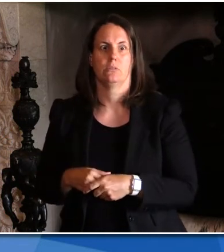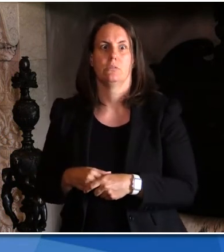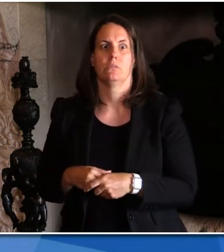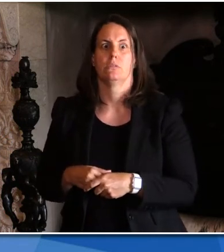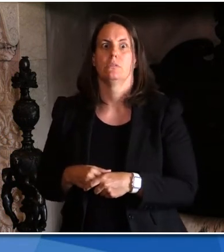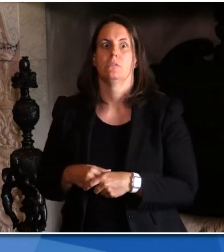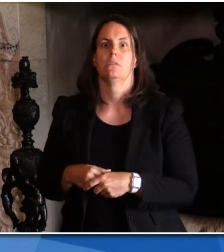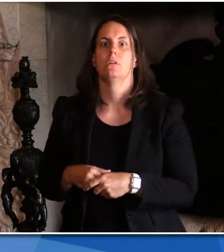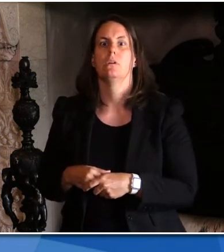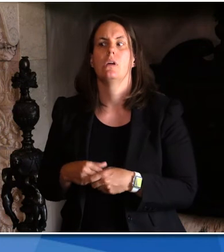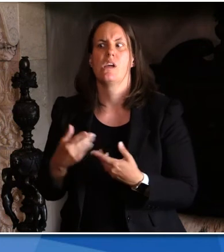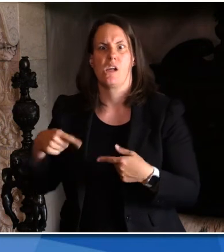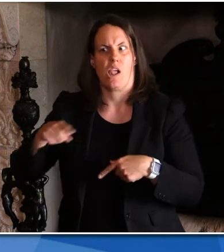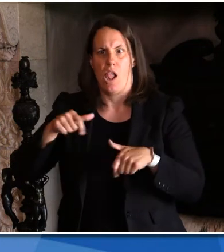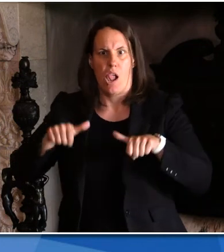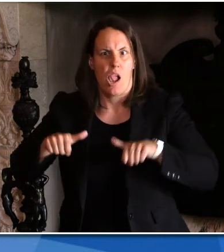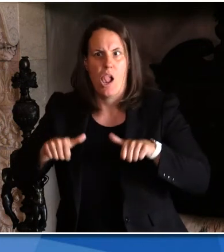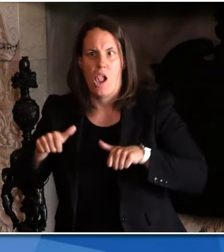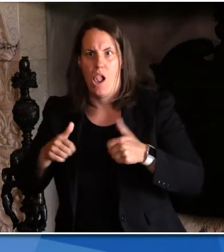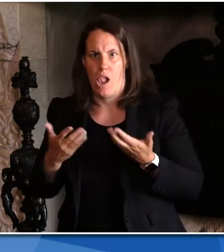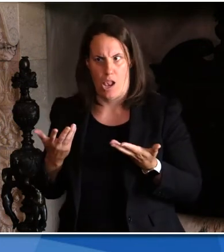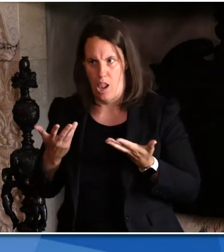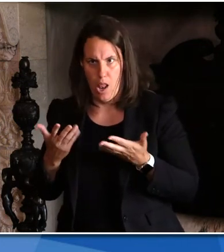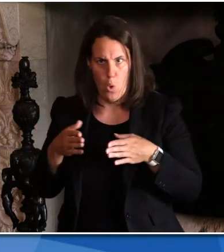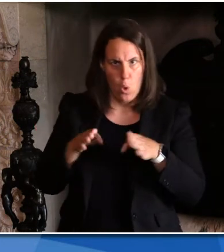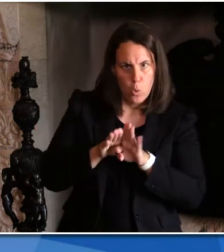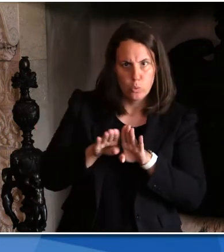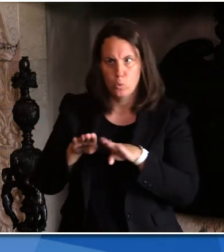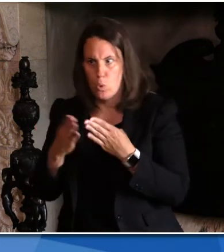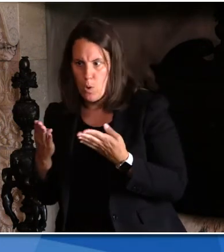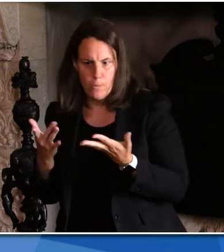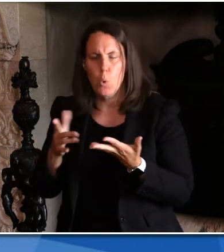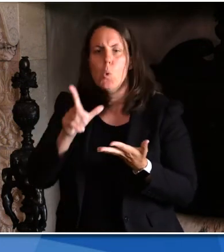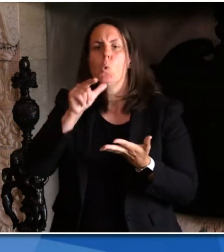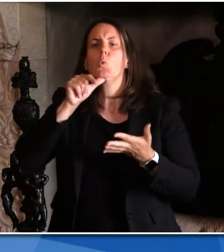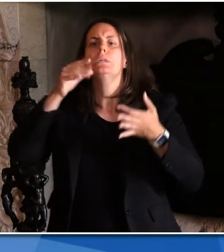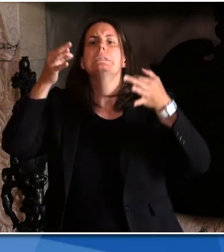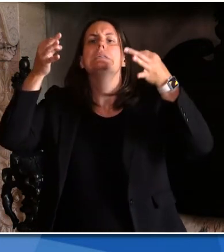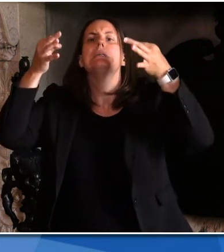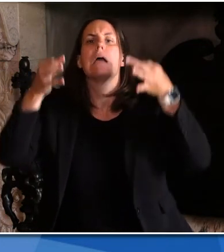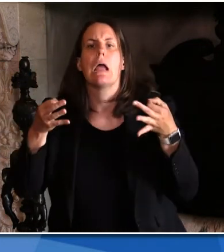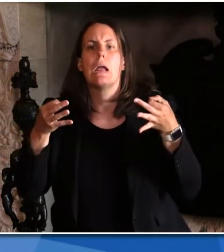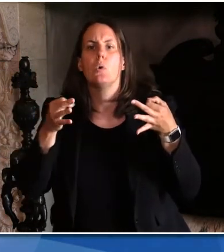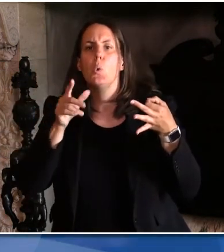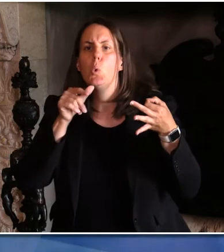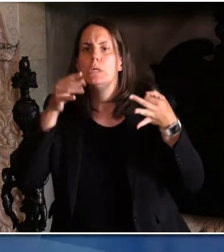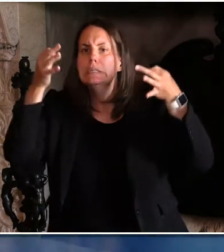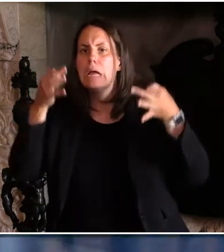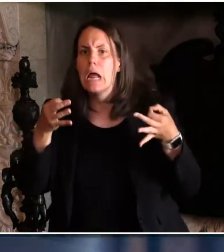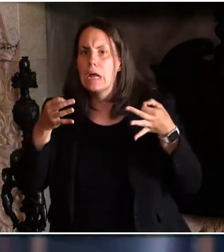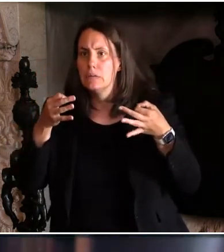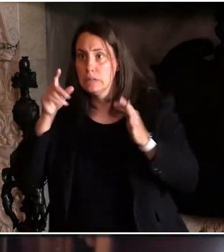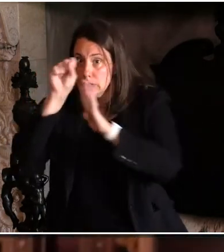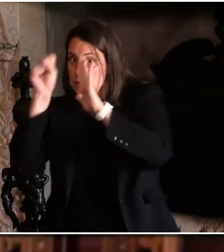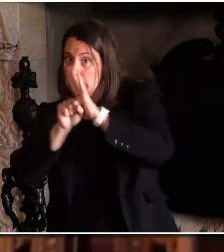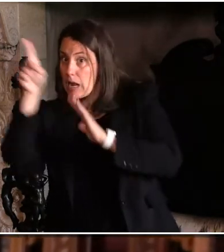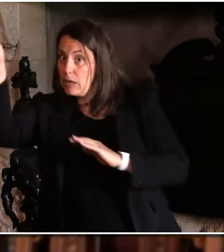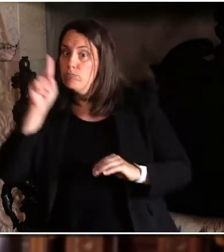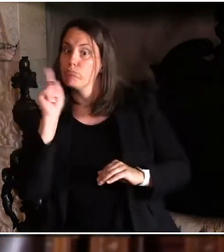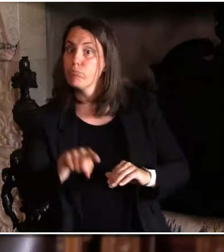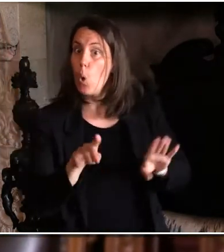the authority to close down businesses in not only La Crosse, but the state, and why is that? Sure. This is Ryan Elsister, and I